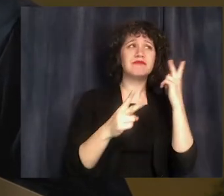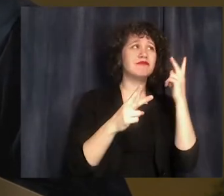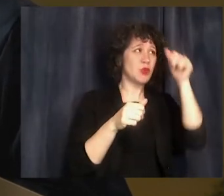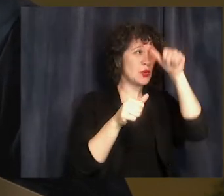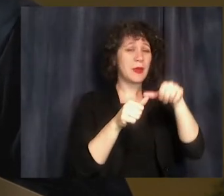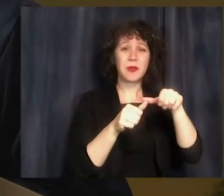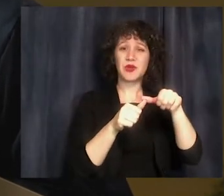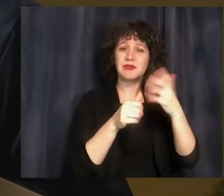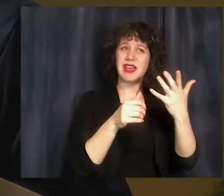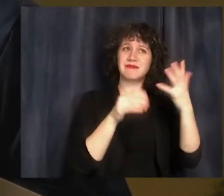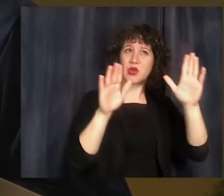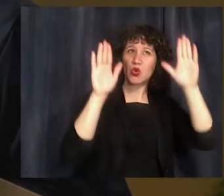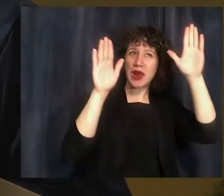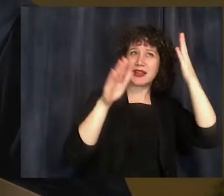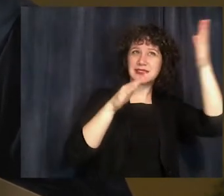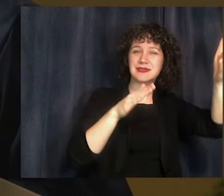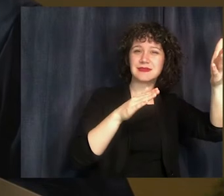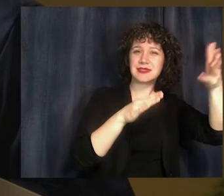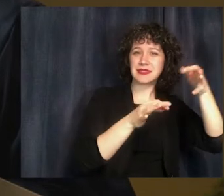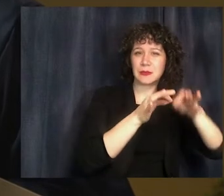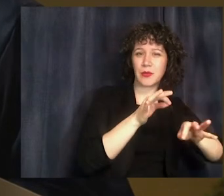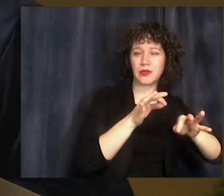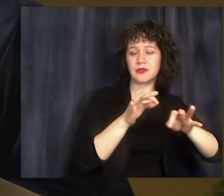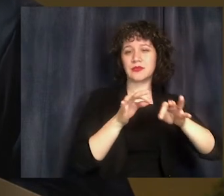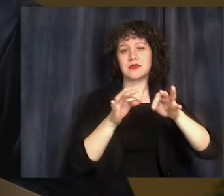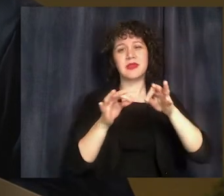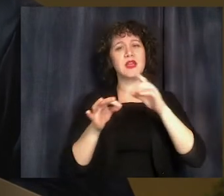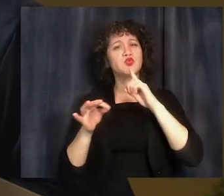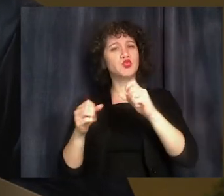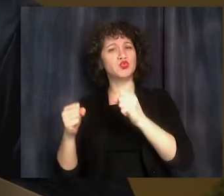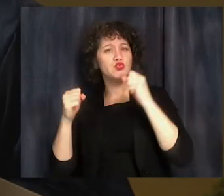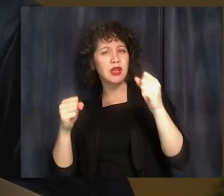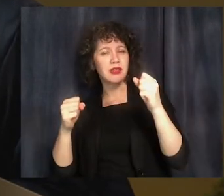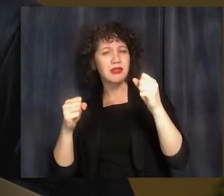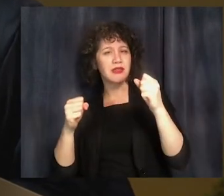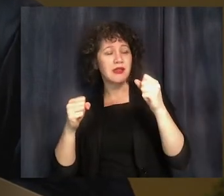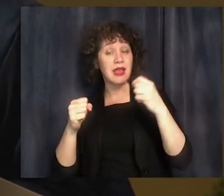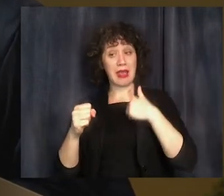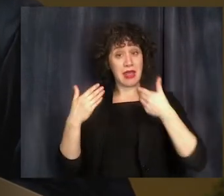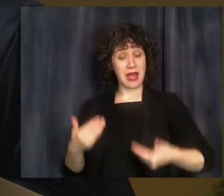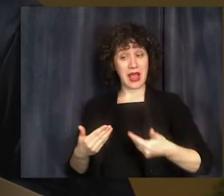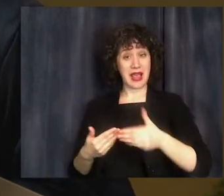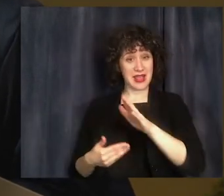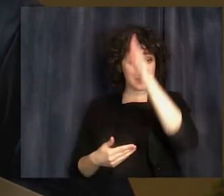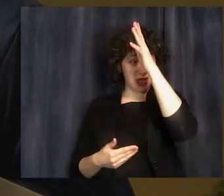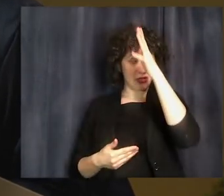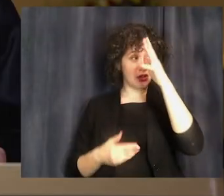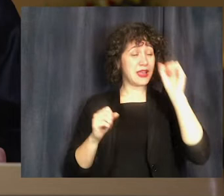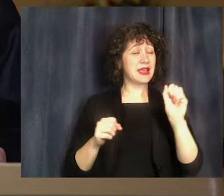true wisdom, and the meekness of true strength. Then I, his father, will dare to whisper, I have not lived in